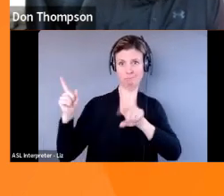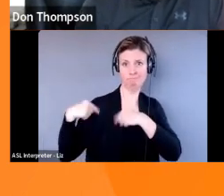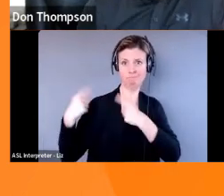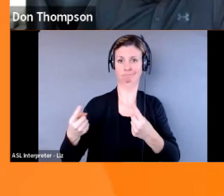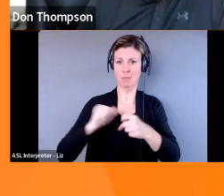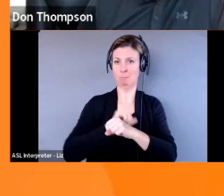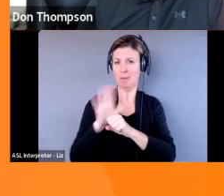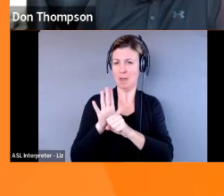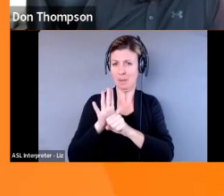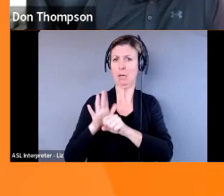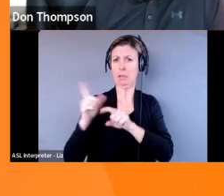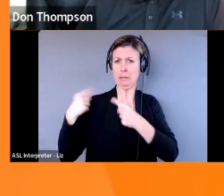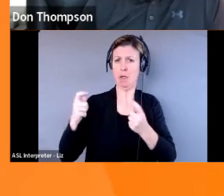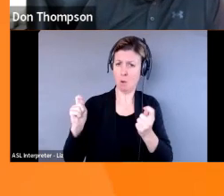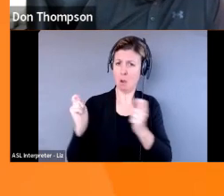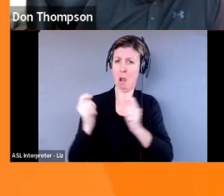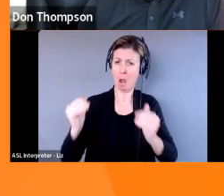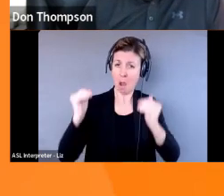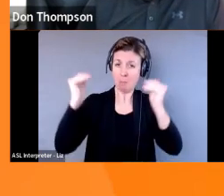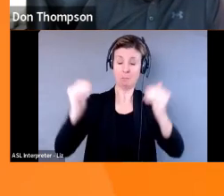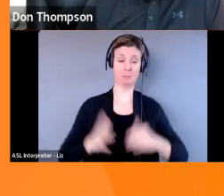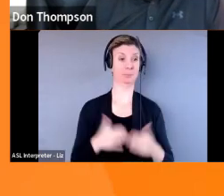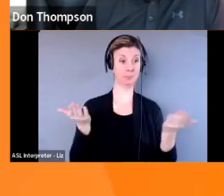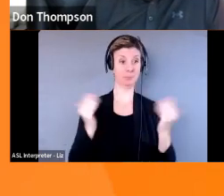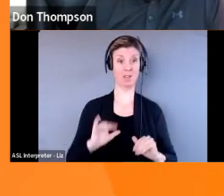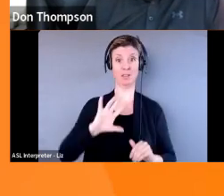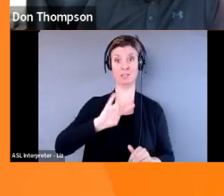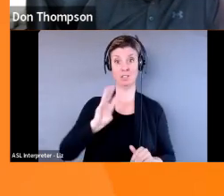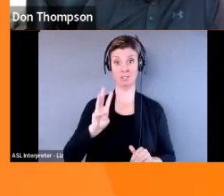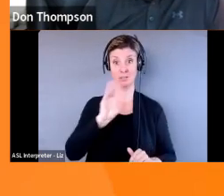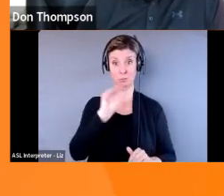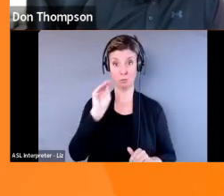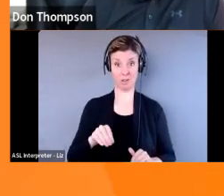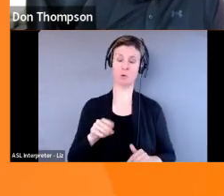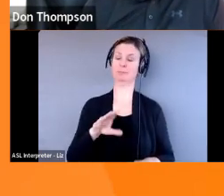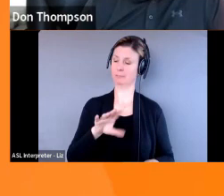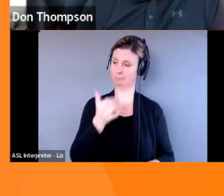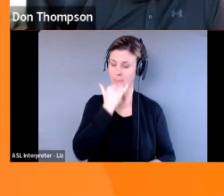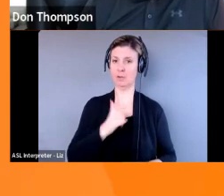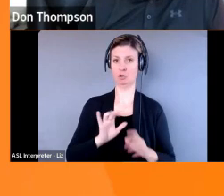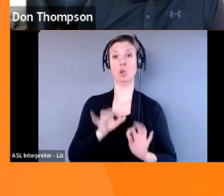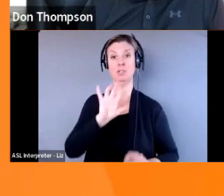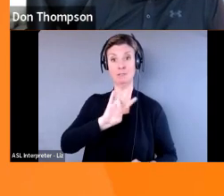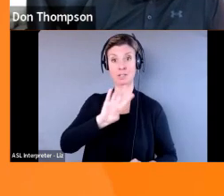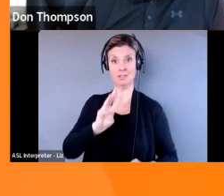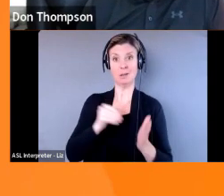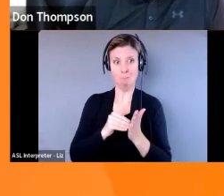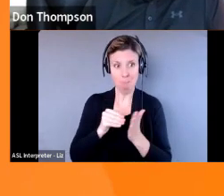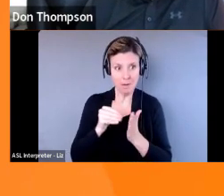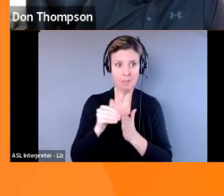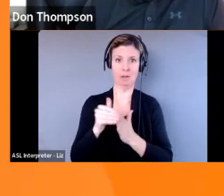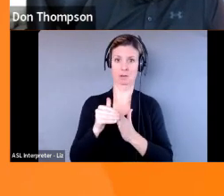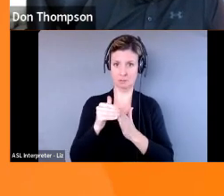then 76 million households in the US have Prime memberships, up 15% over the pandemic. And so this is very similar in terms of growth that